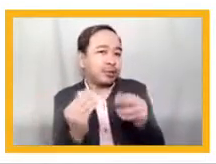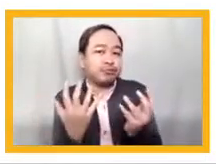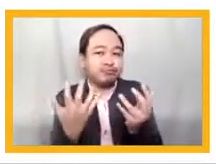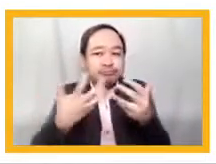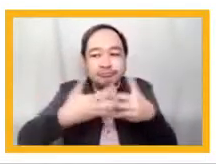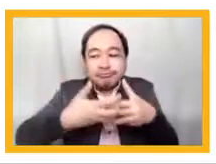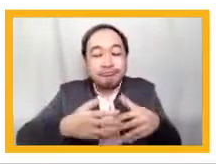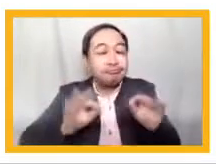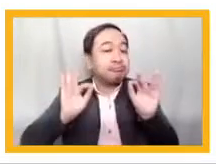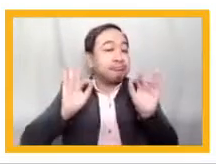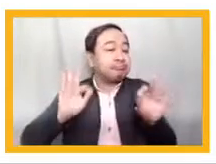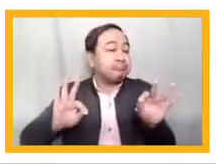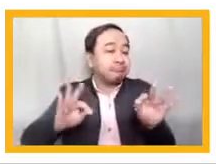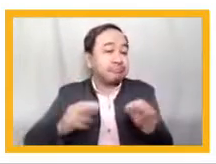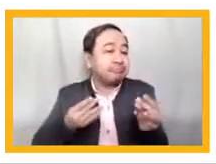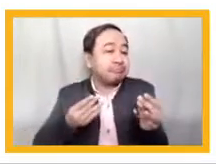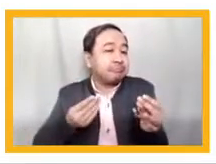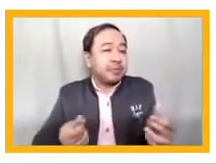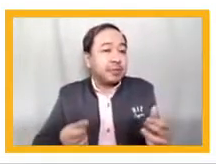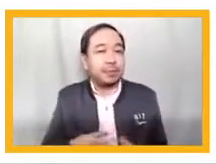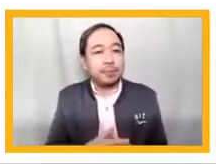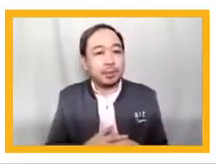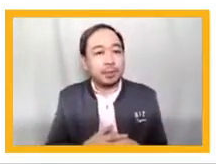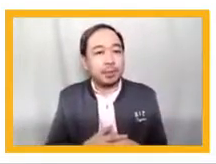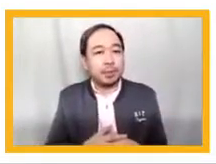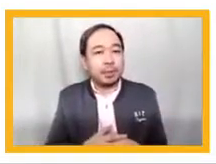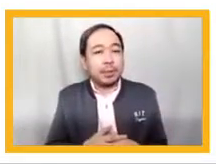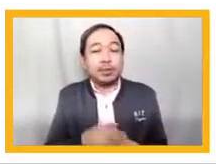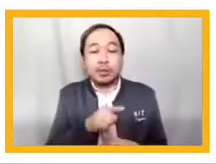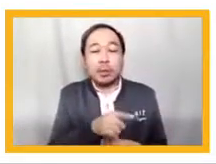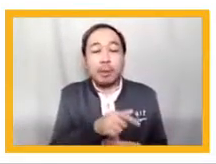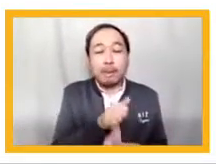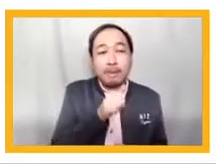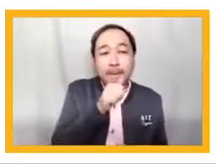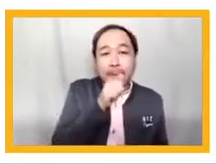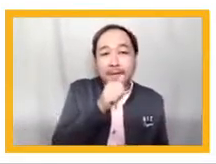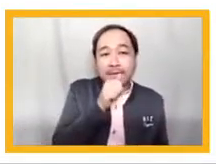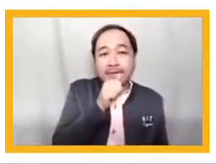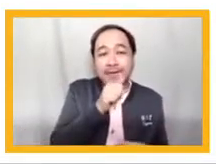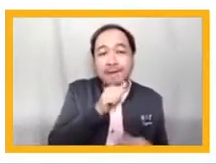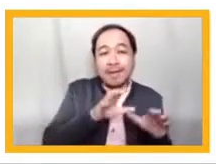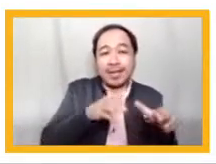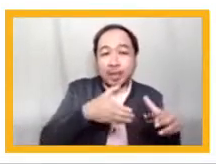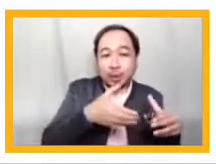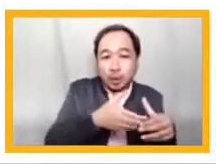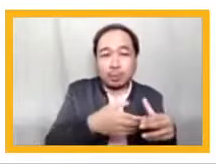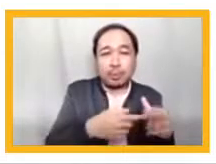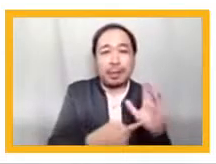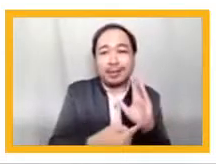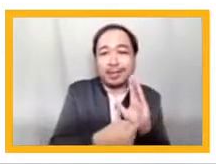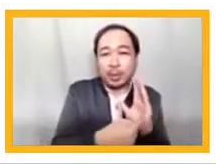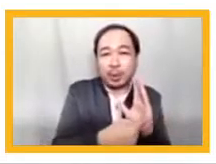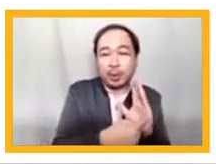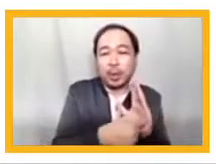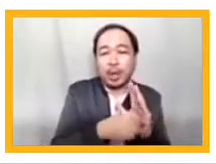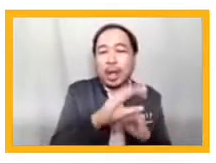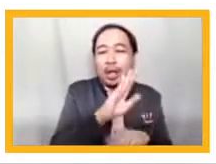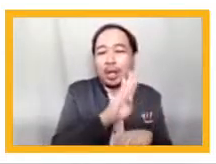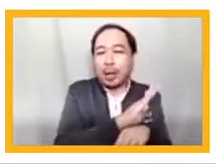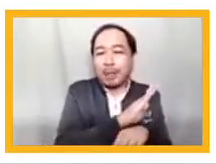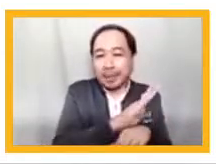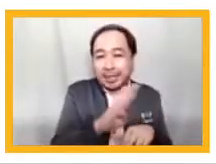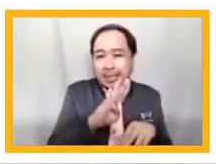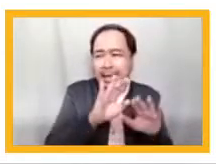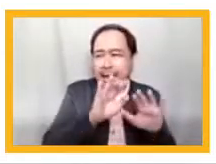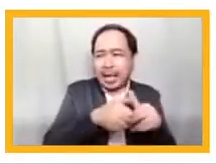transfer the knowledge from the private sector, from the technology company to the university,